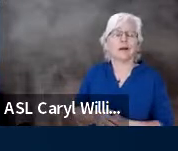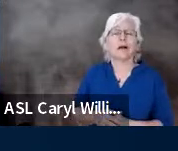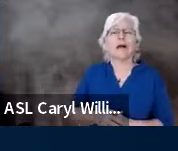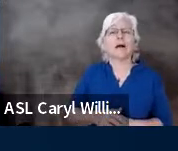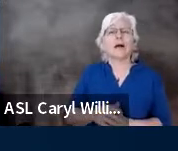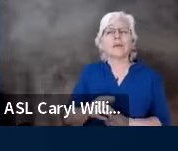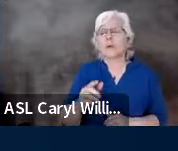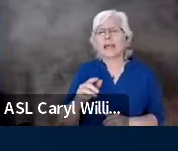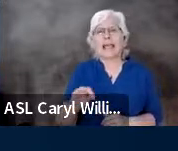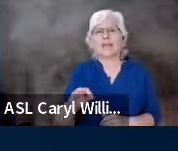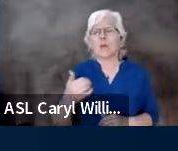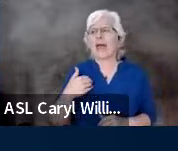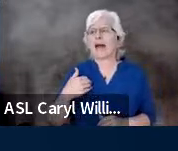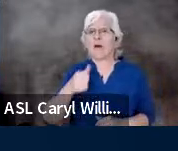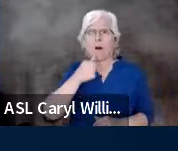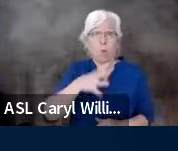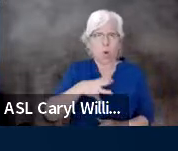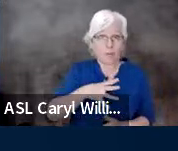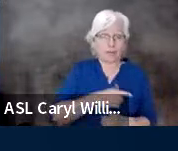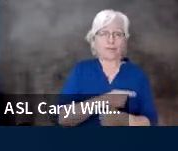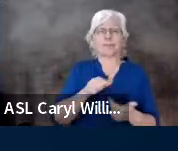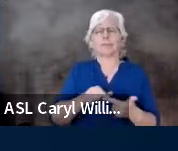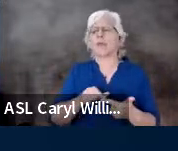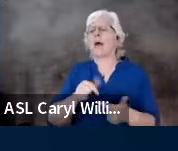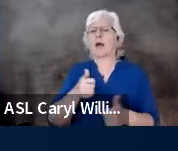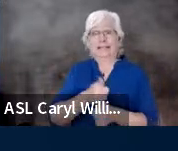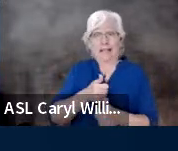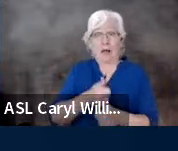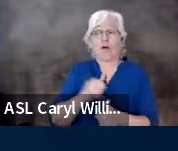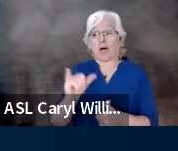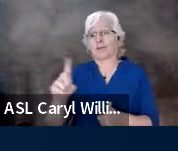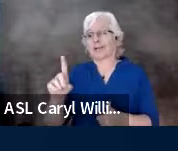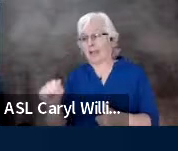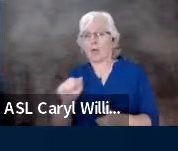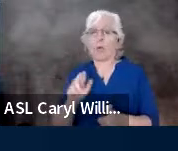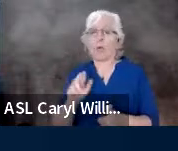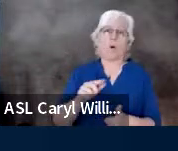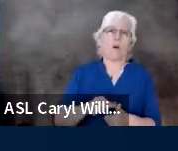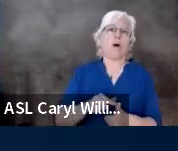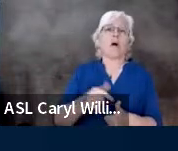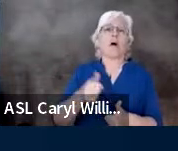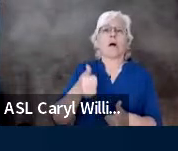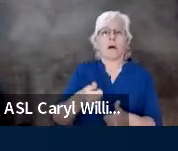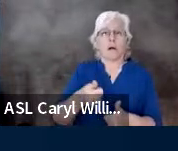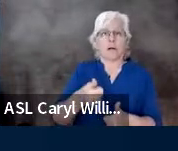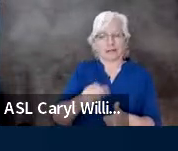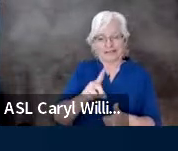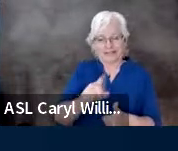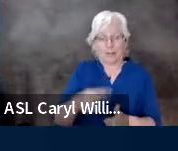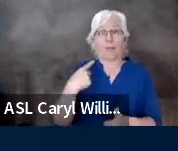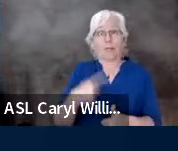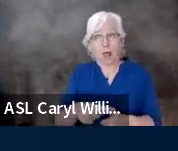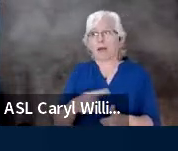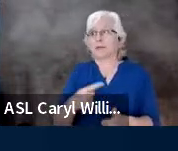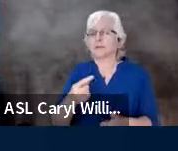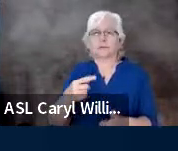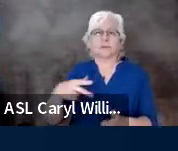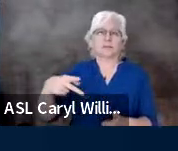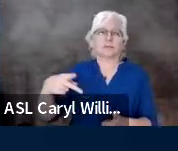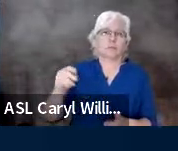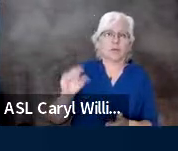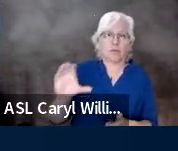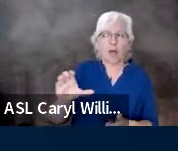woman or an LGBTQ disabled woman or a disabled woman of color, and we know that there